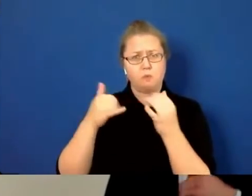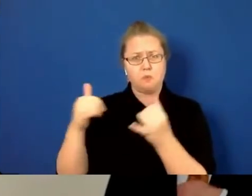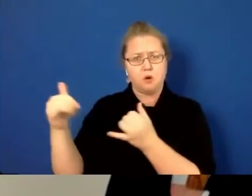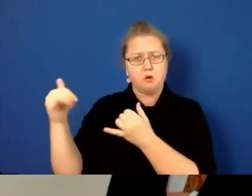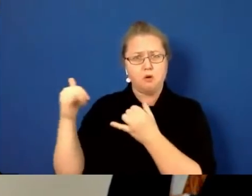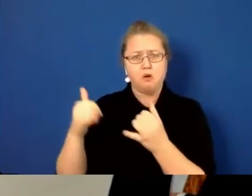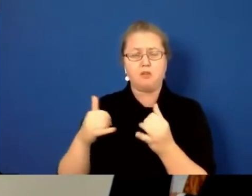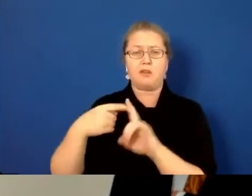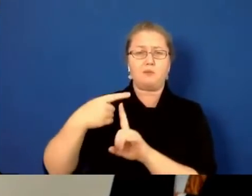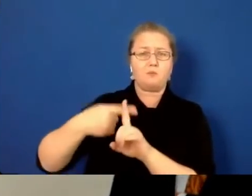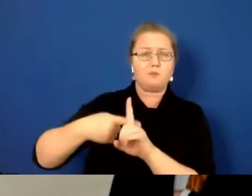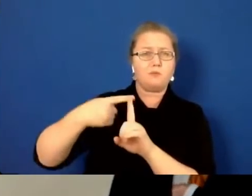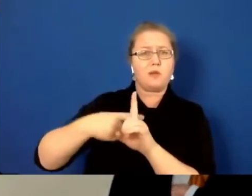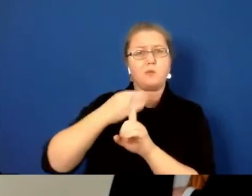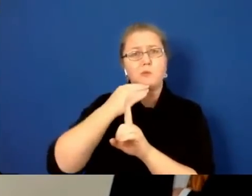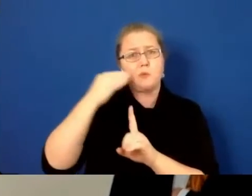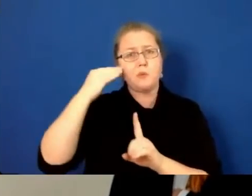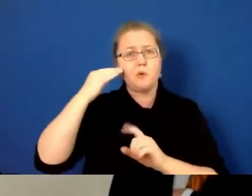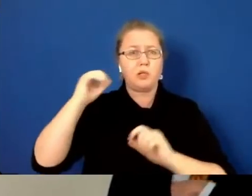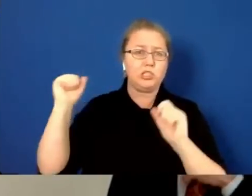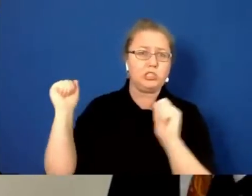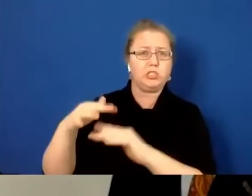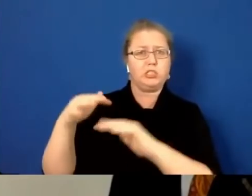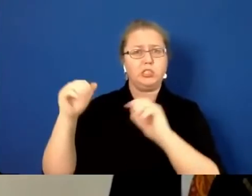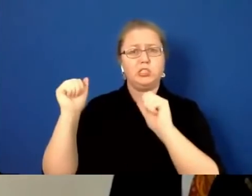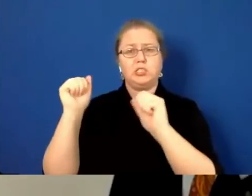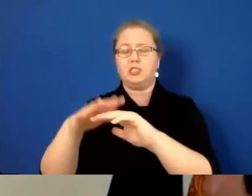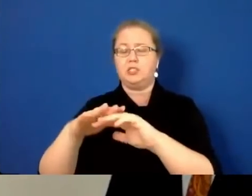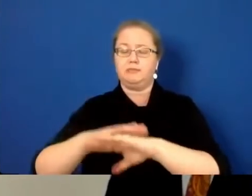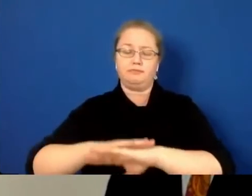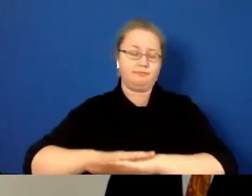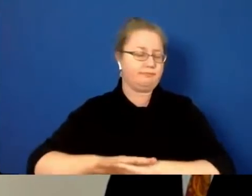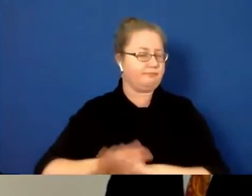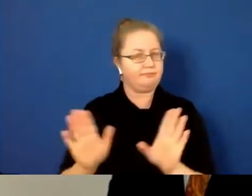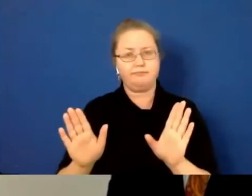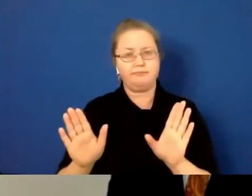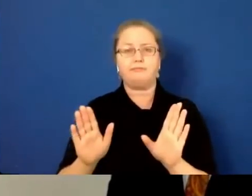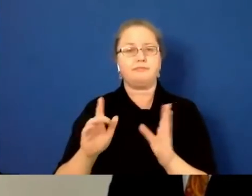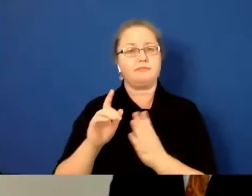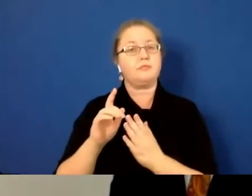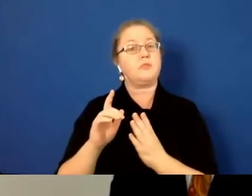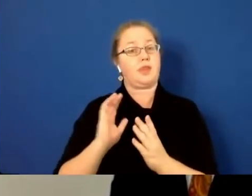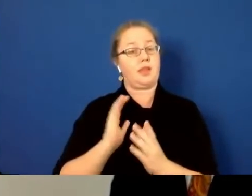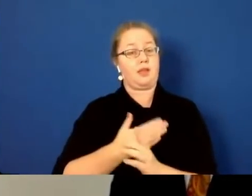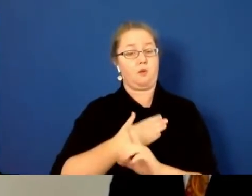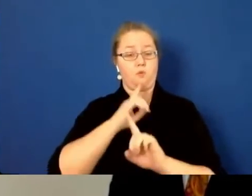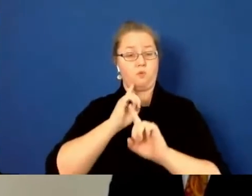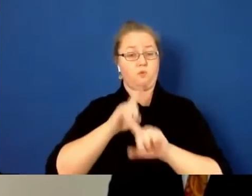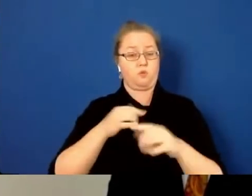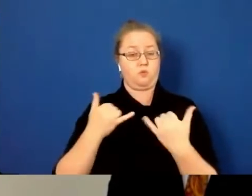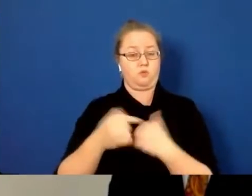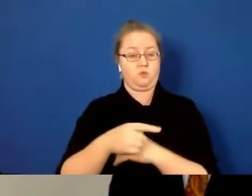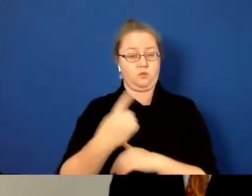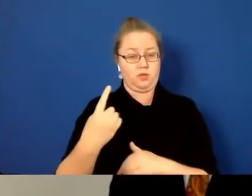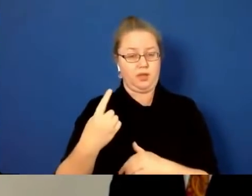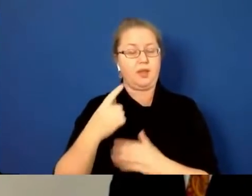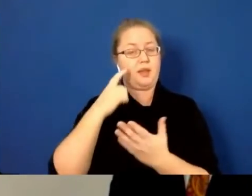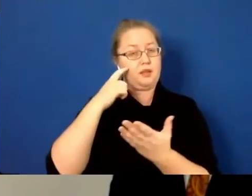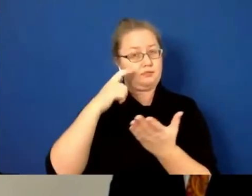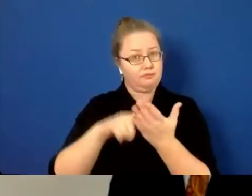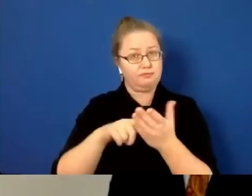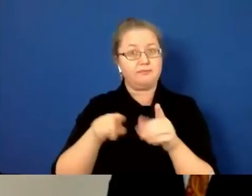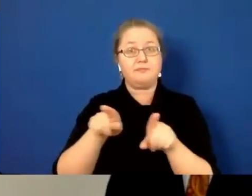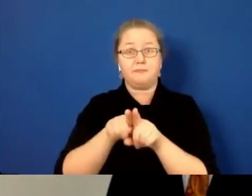people getting together and breaking those rules. And it's very challenging for people to enforce those rules in places like banquet halls